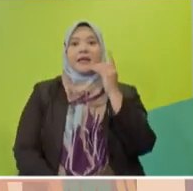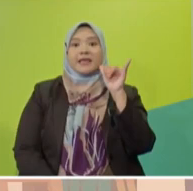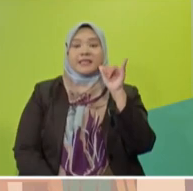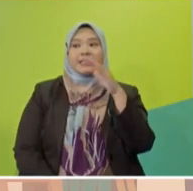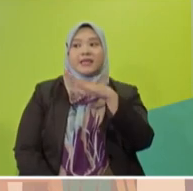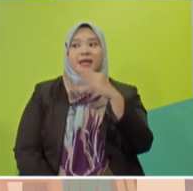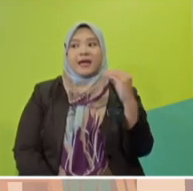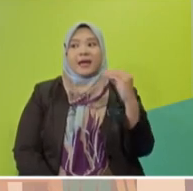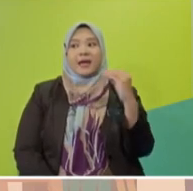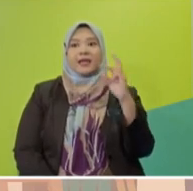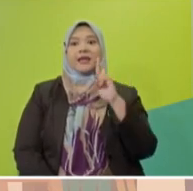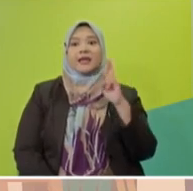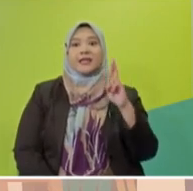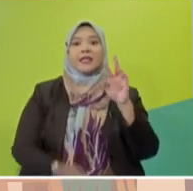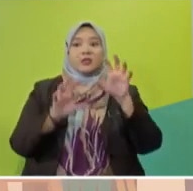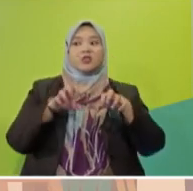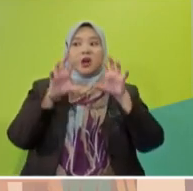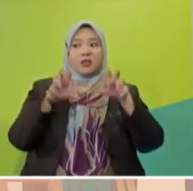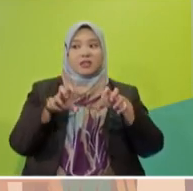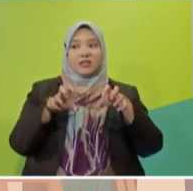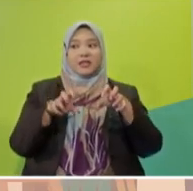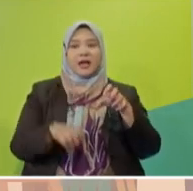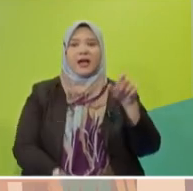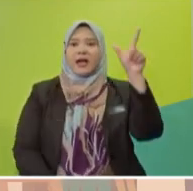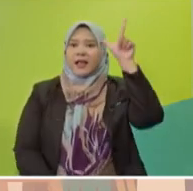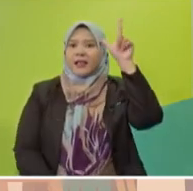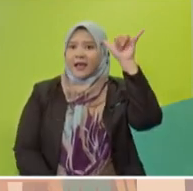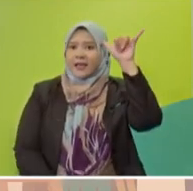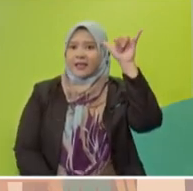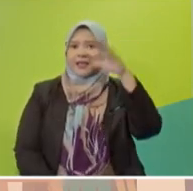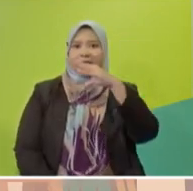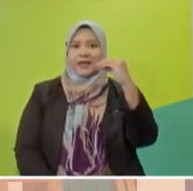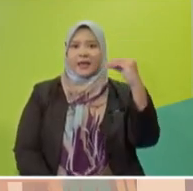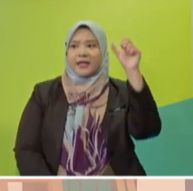cow, Thunder and his parrot, Misty and her rat.